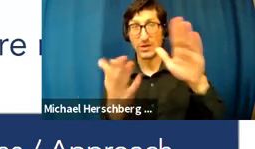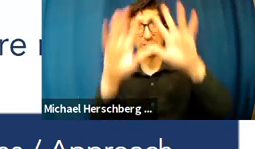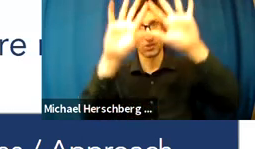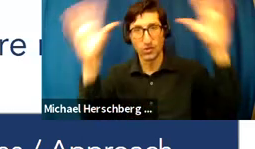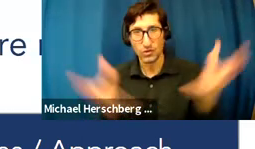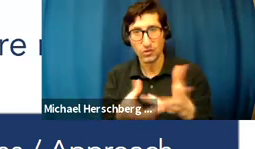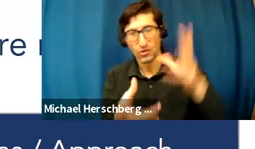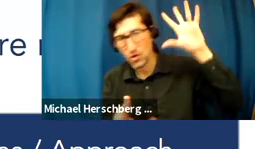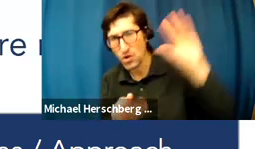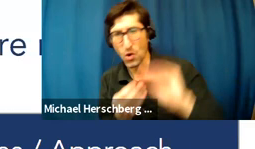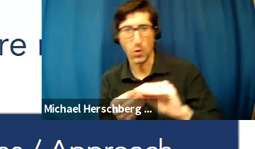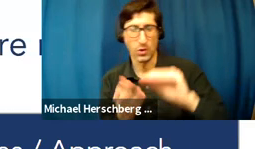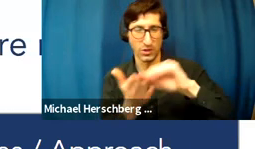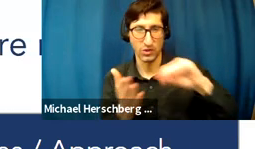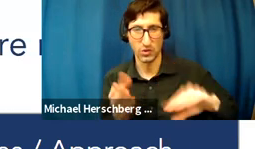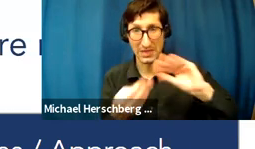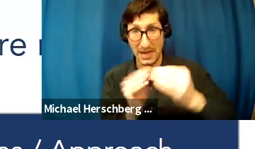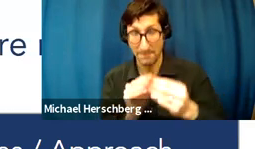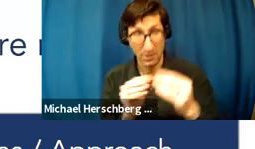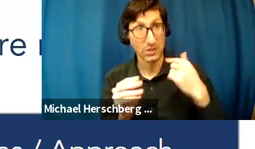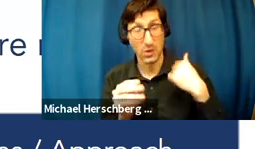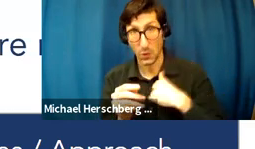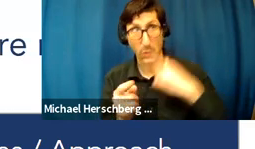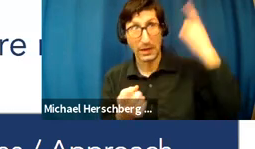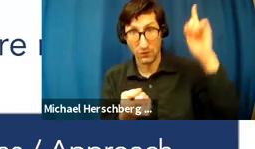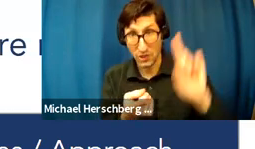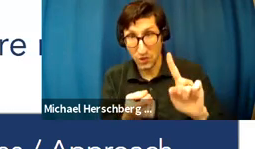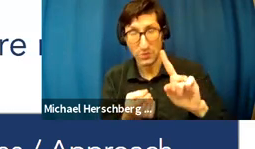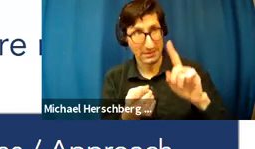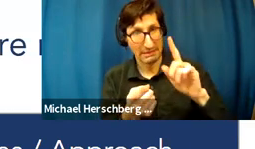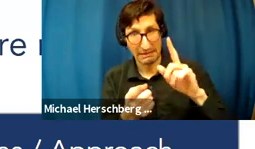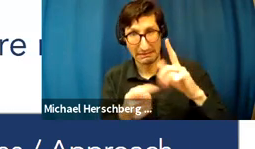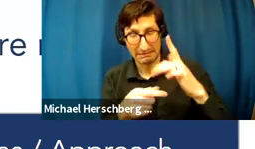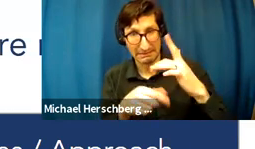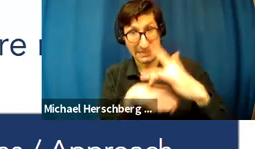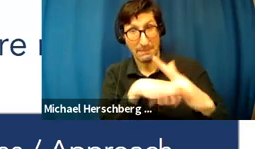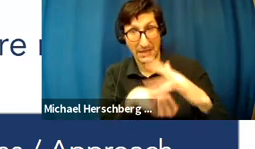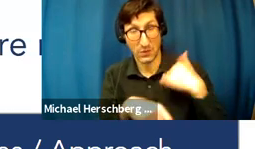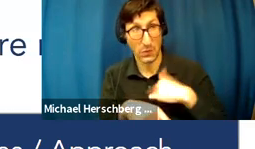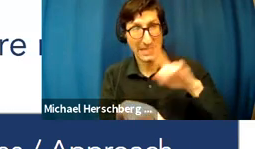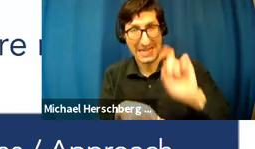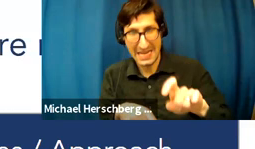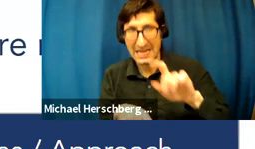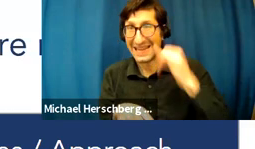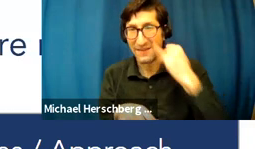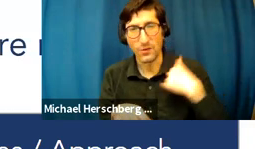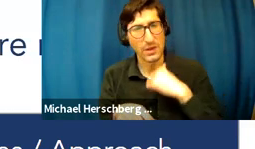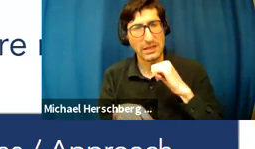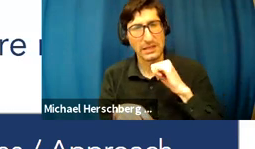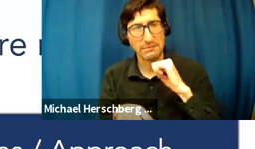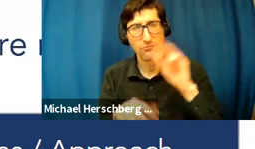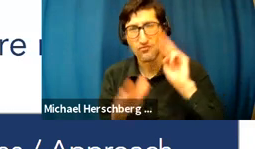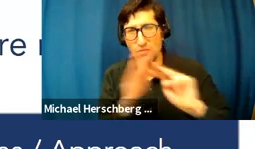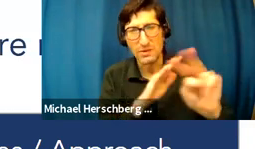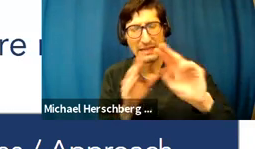that we are still reducing capacity in our system that is no longer needed if we do not anticipate enrollment to bounce back to pre-COVID